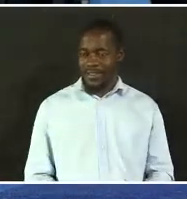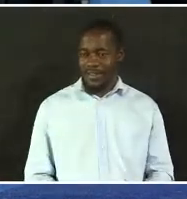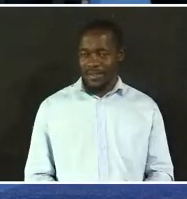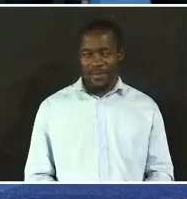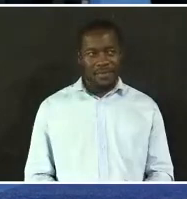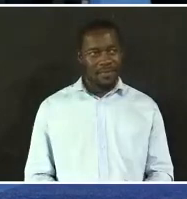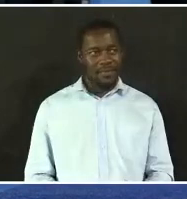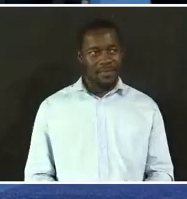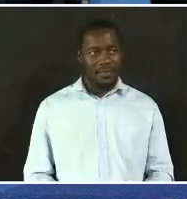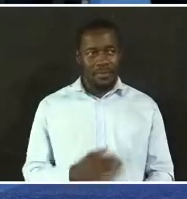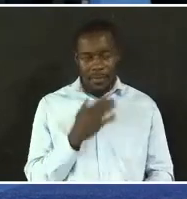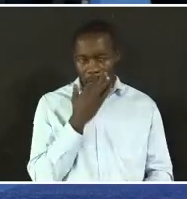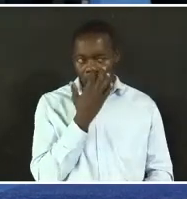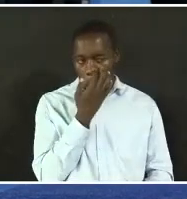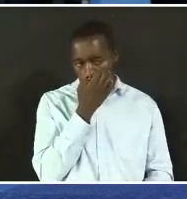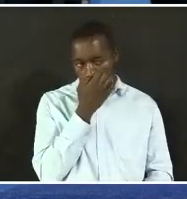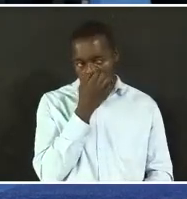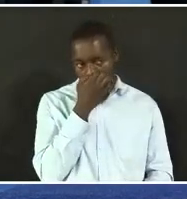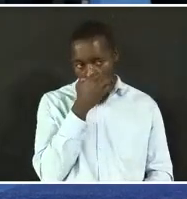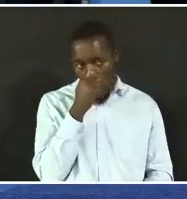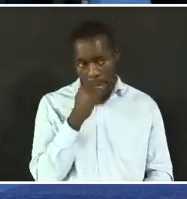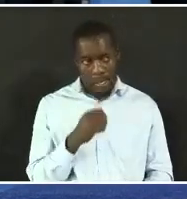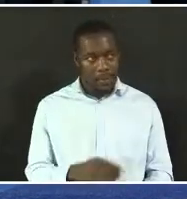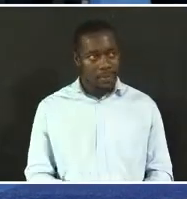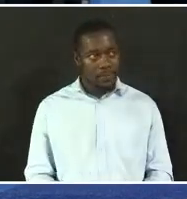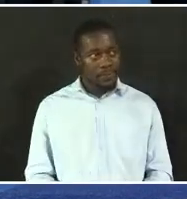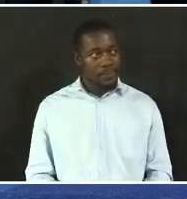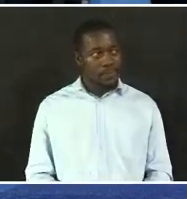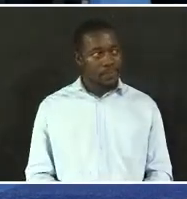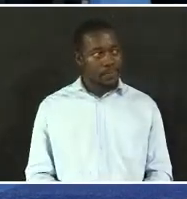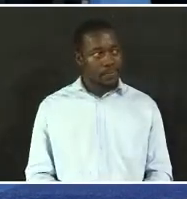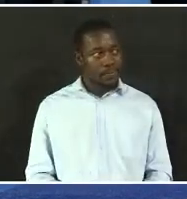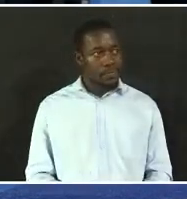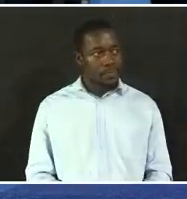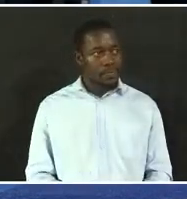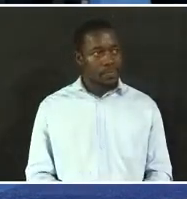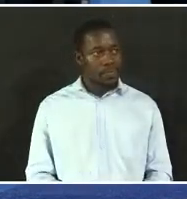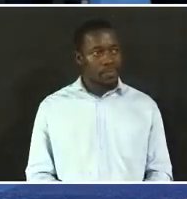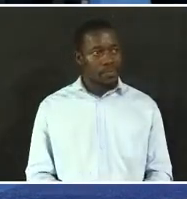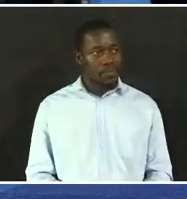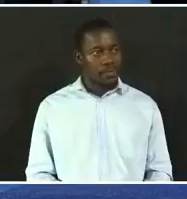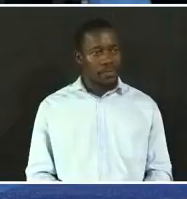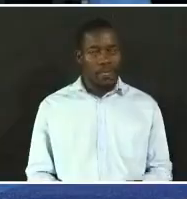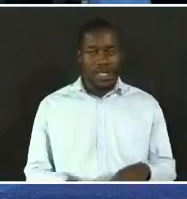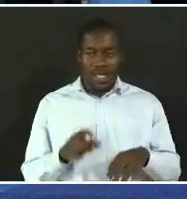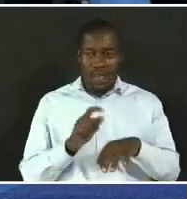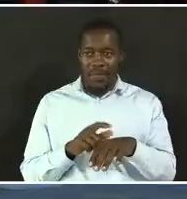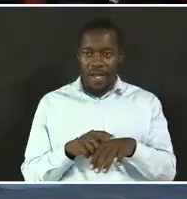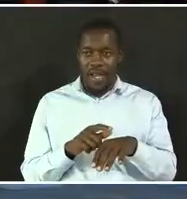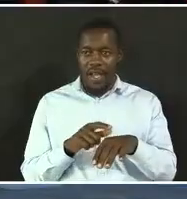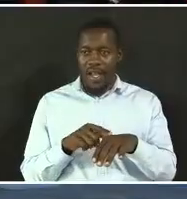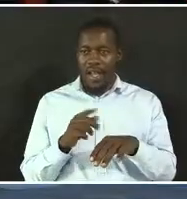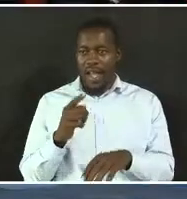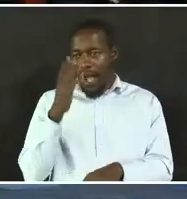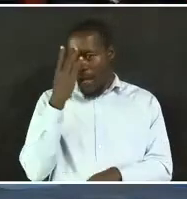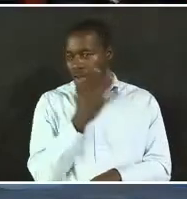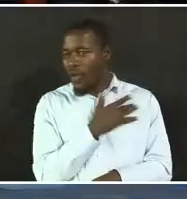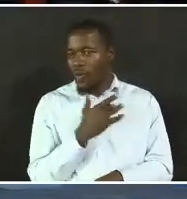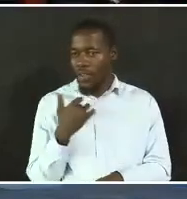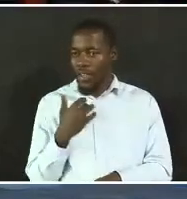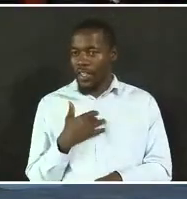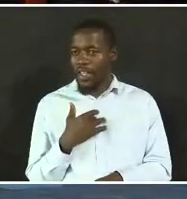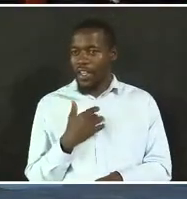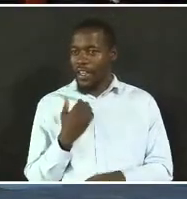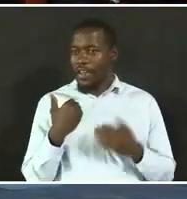me my priest. Please, please, don't come and call Pastor Kali that I've met some sick